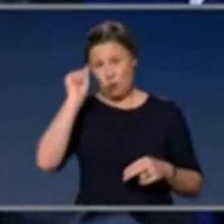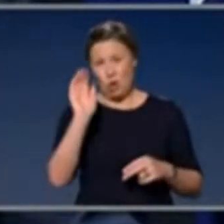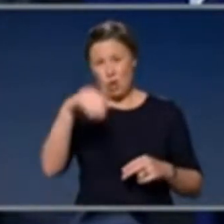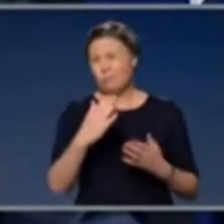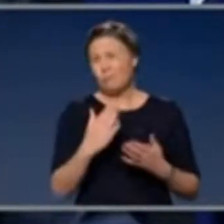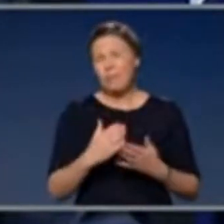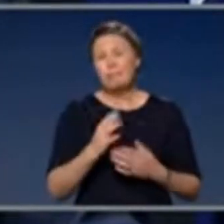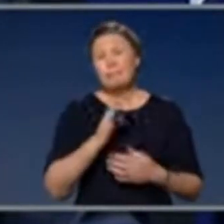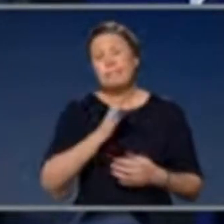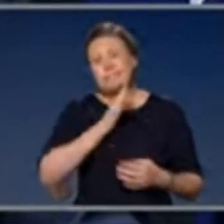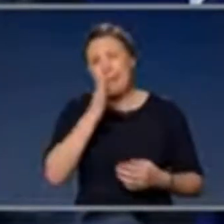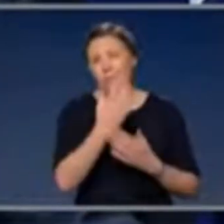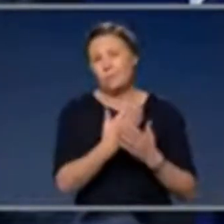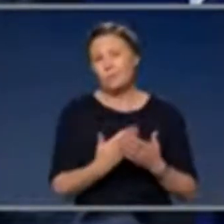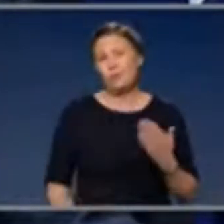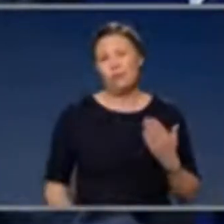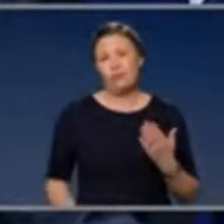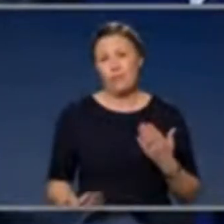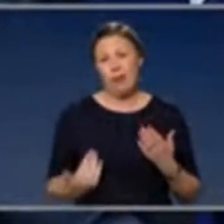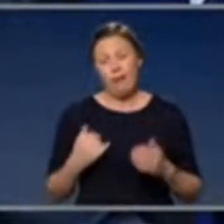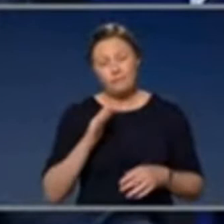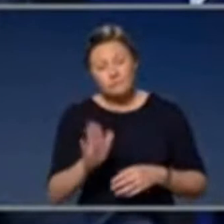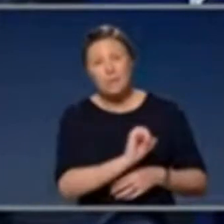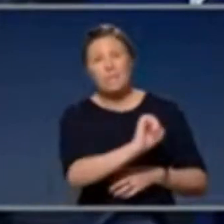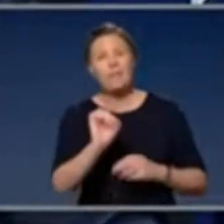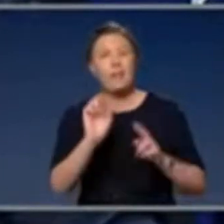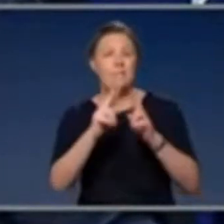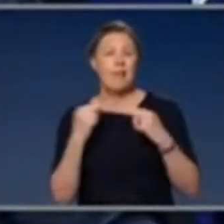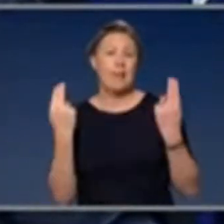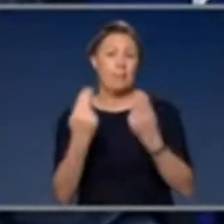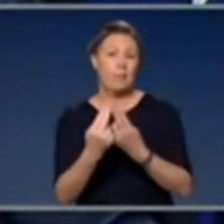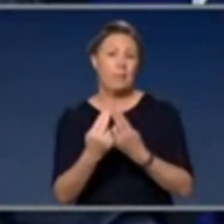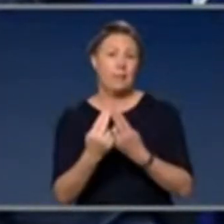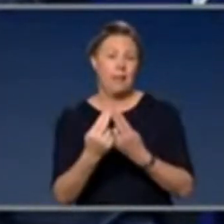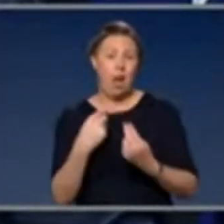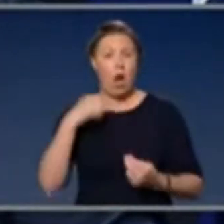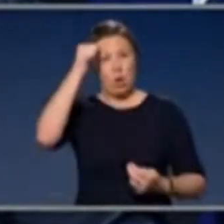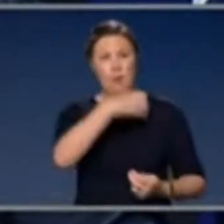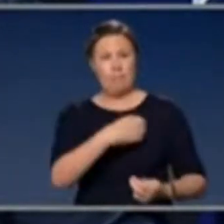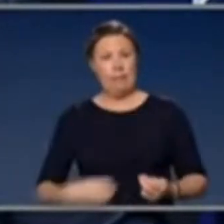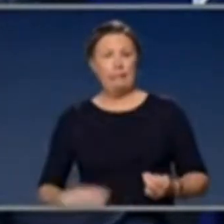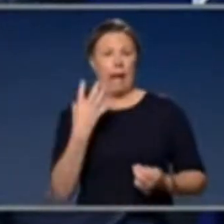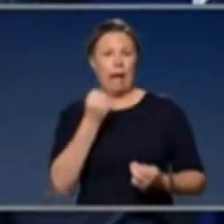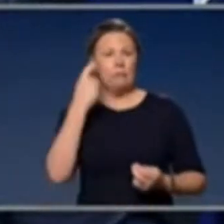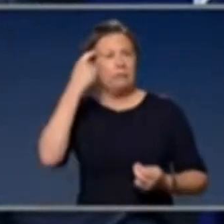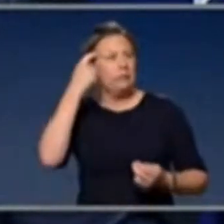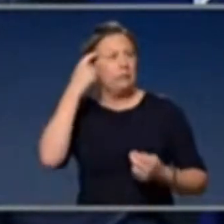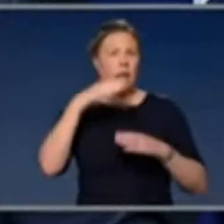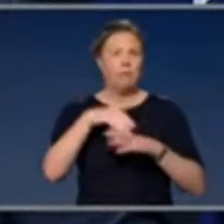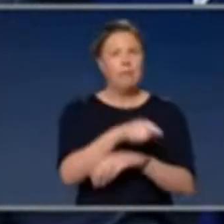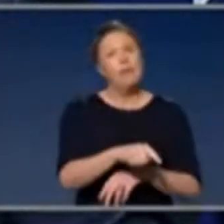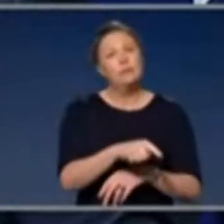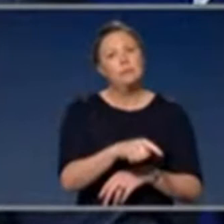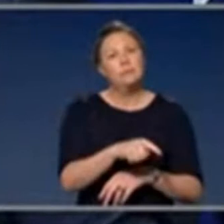every single one of those families. And I know that those issues are not far from the Minister's mind on a